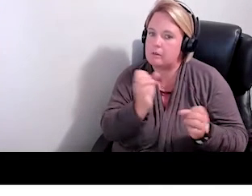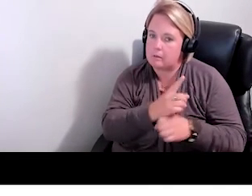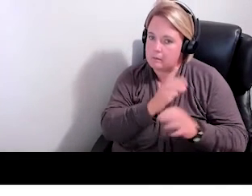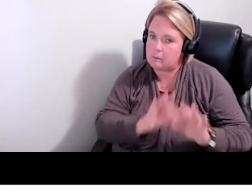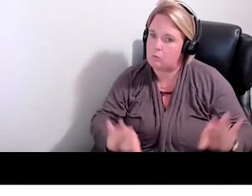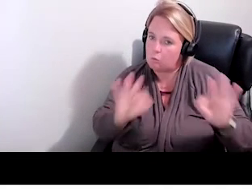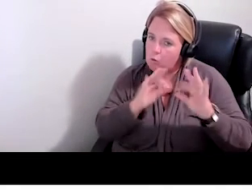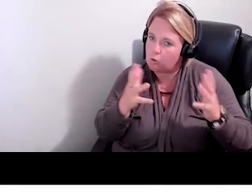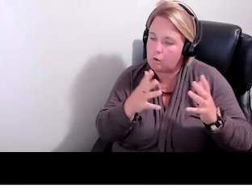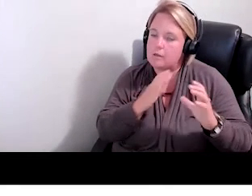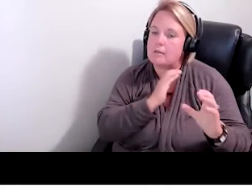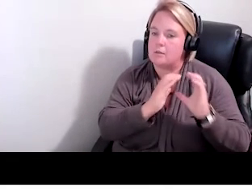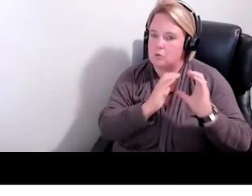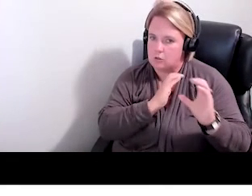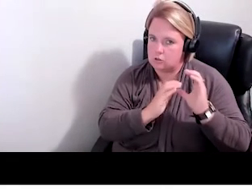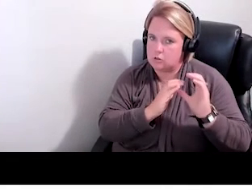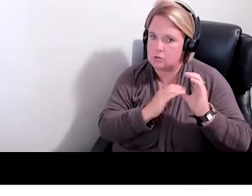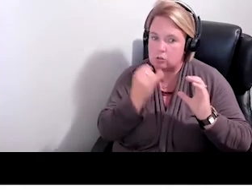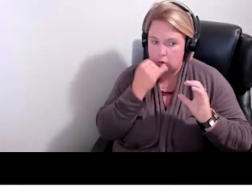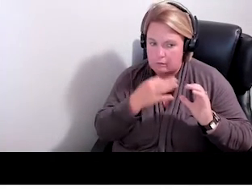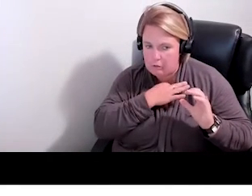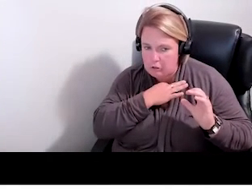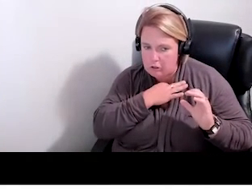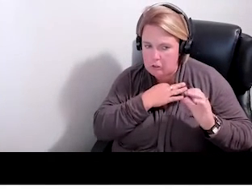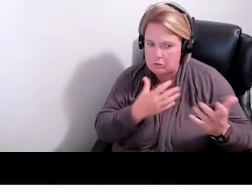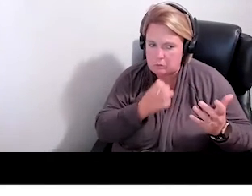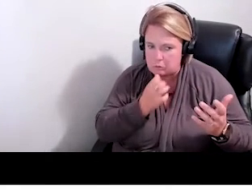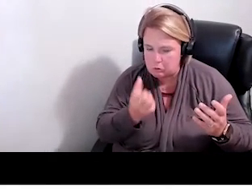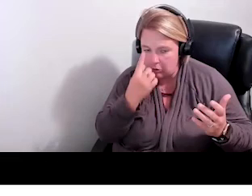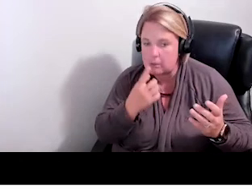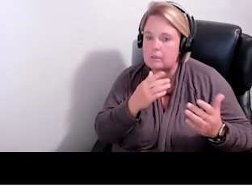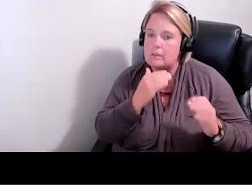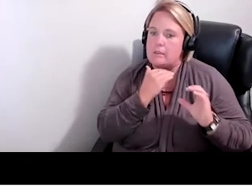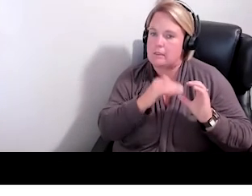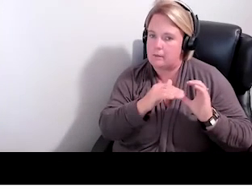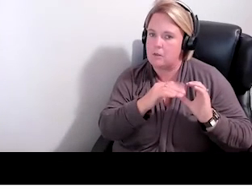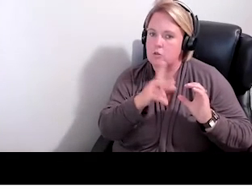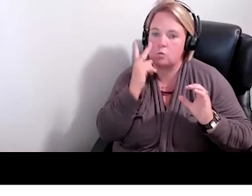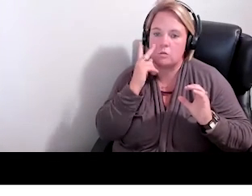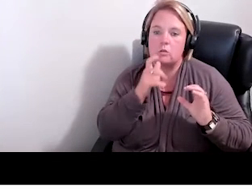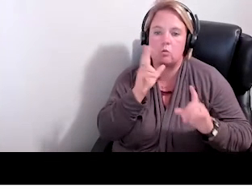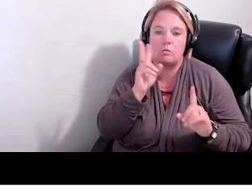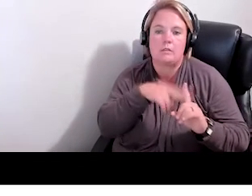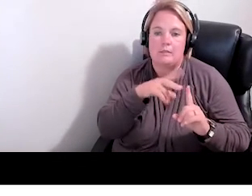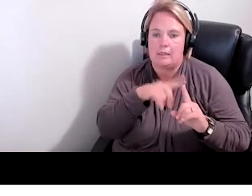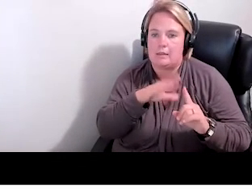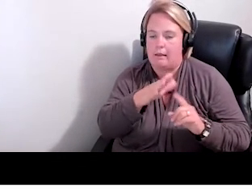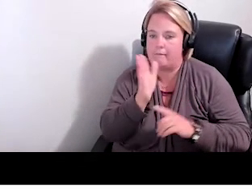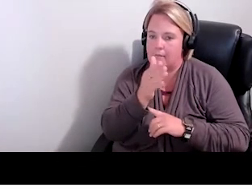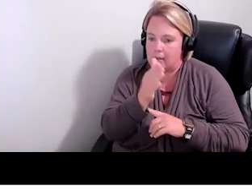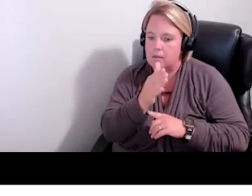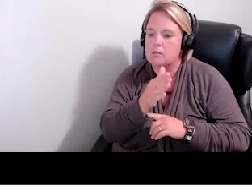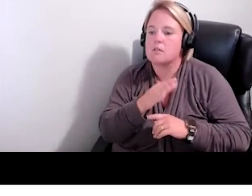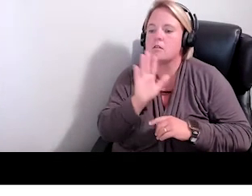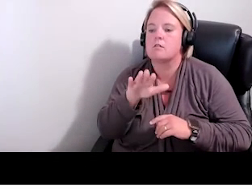So if you're curious about something, feel free to just reach out and send an email because you'll see who's assigned to the flags. And that's what reminds me of one more thing